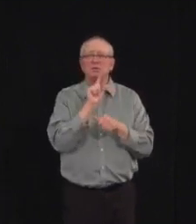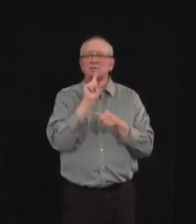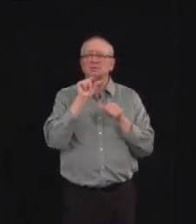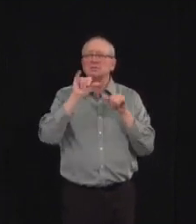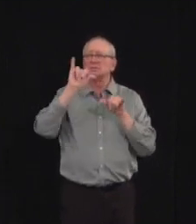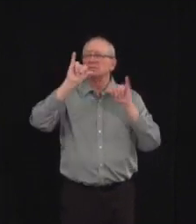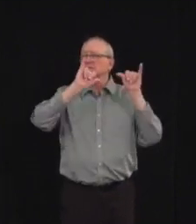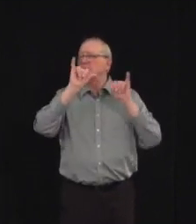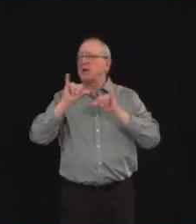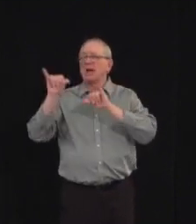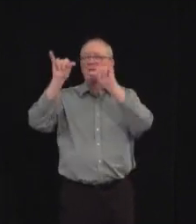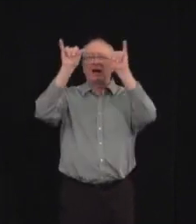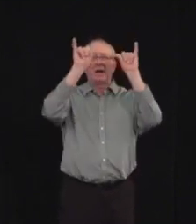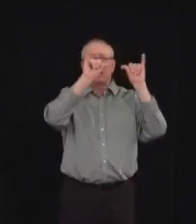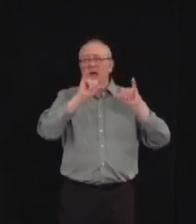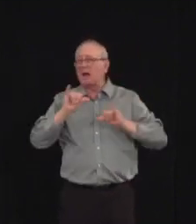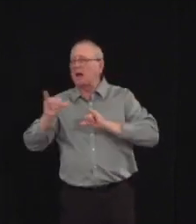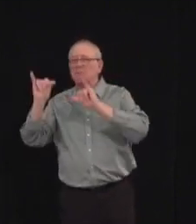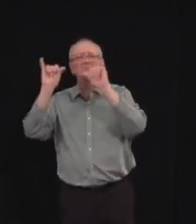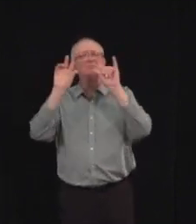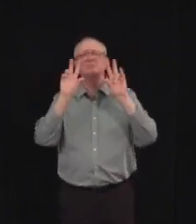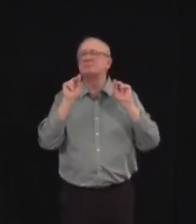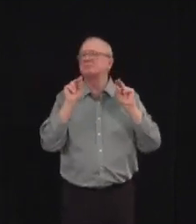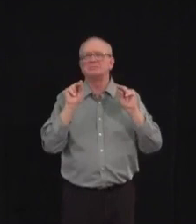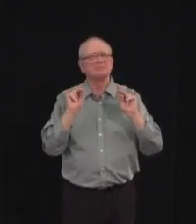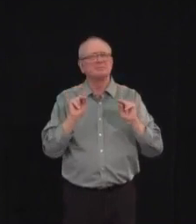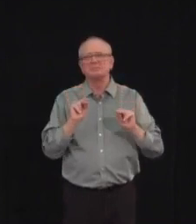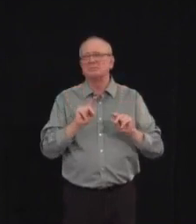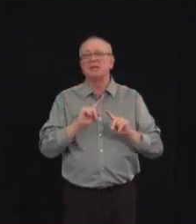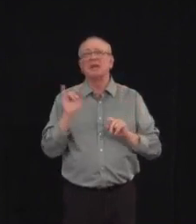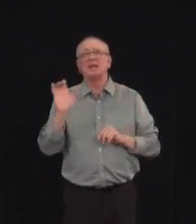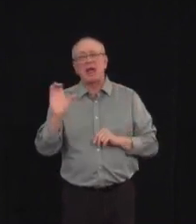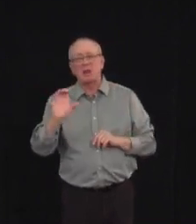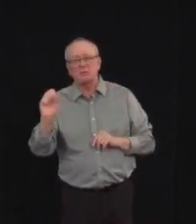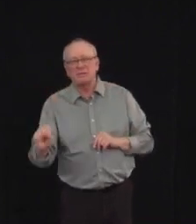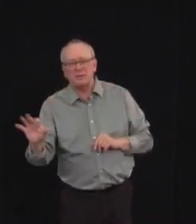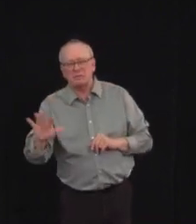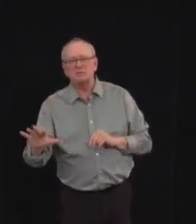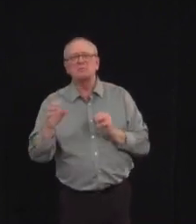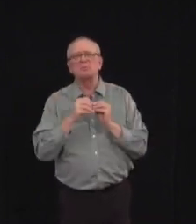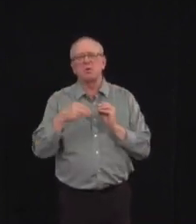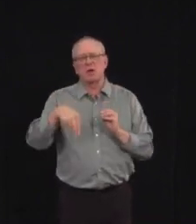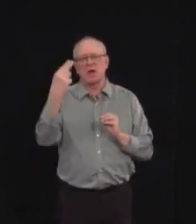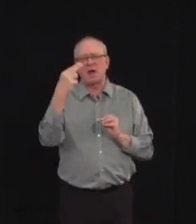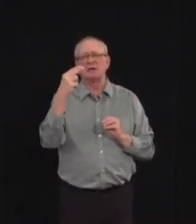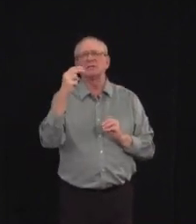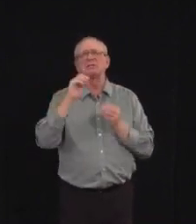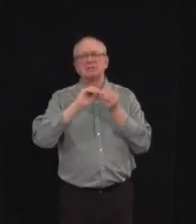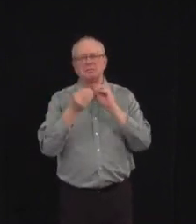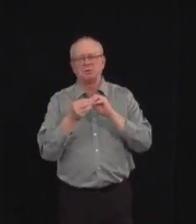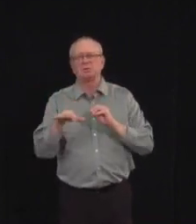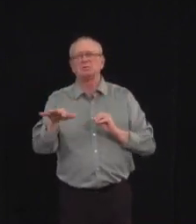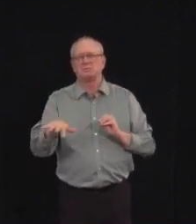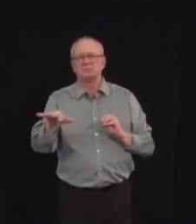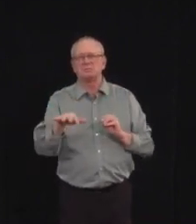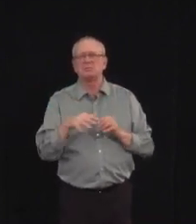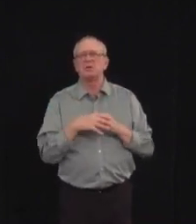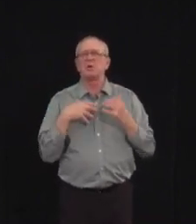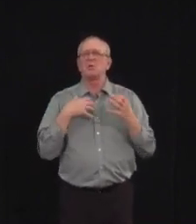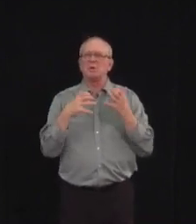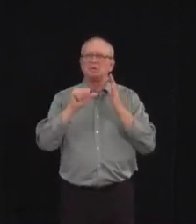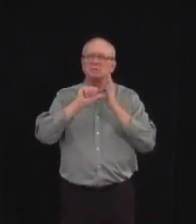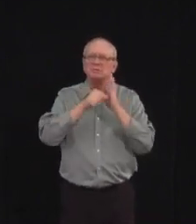South Zone, as we know, compared to Edmonton and the rest of Alberta. And we want to be clear about where we're seeing